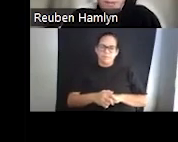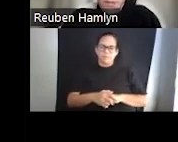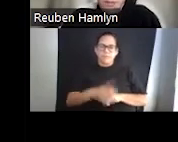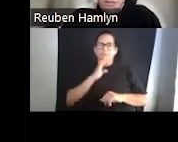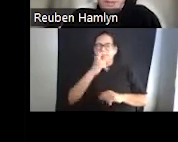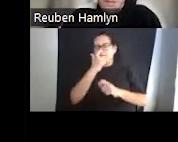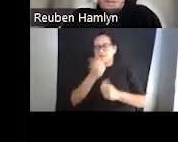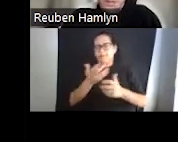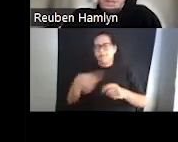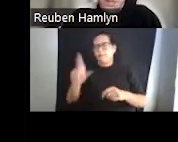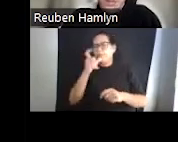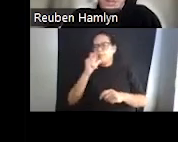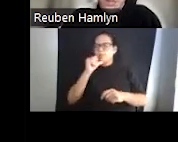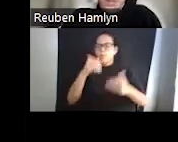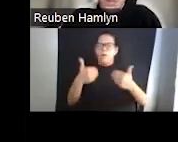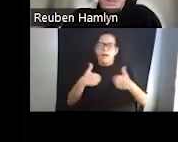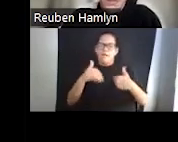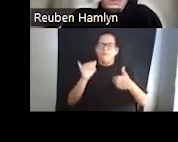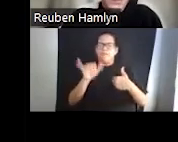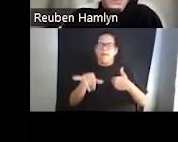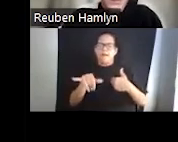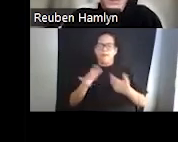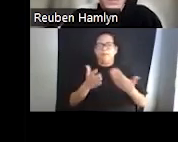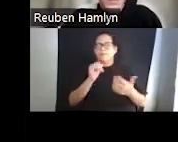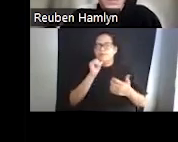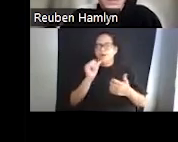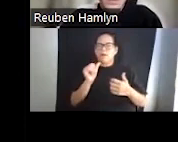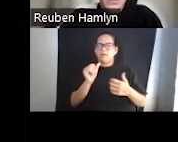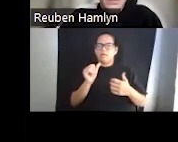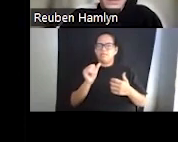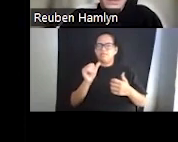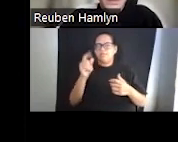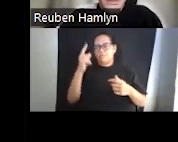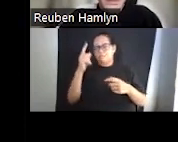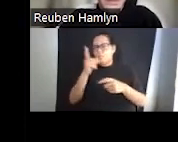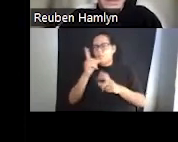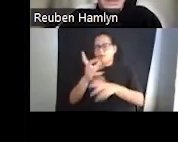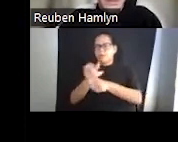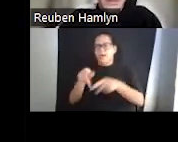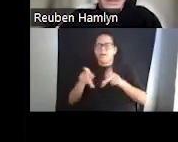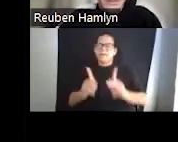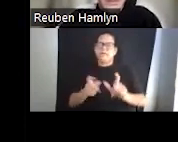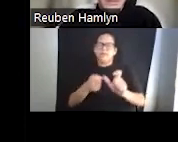may not have that, who may not you be seeking that consent from, right? So if we